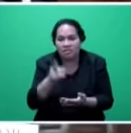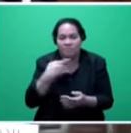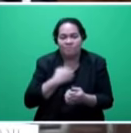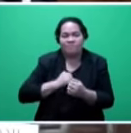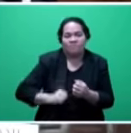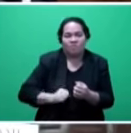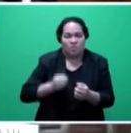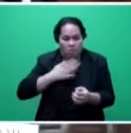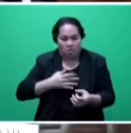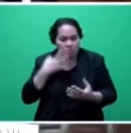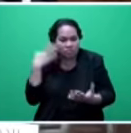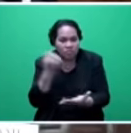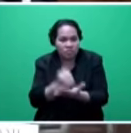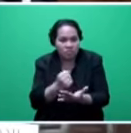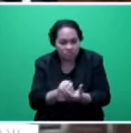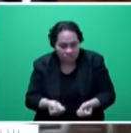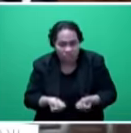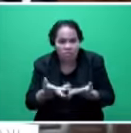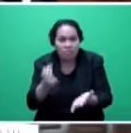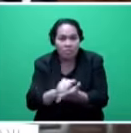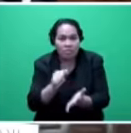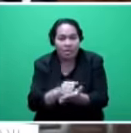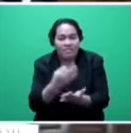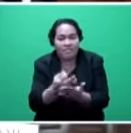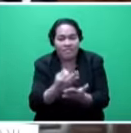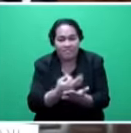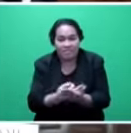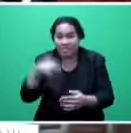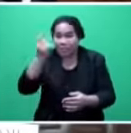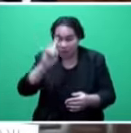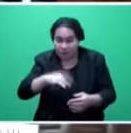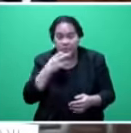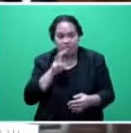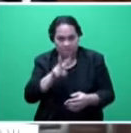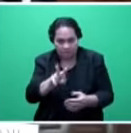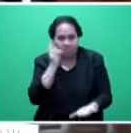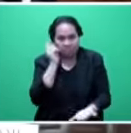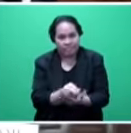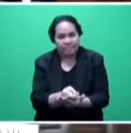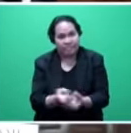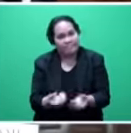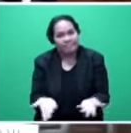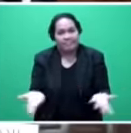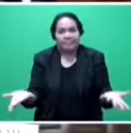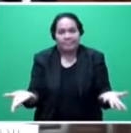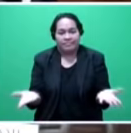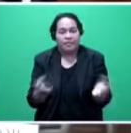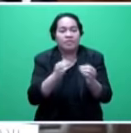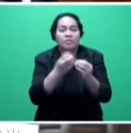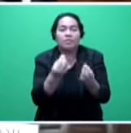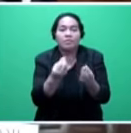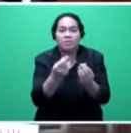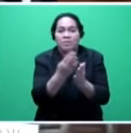consolidate government finances. Today, Mr. Speaker, sir, we see the dire consequences of the government's budgetary